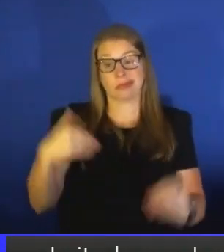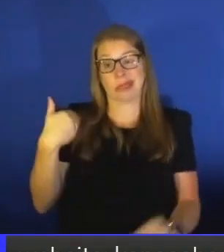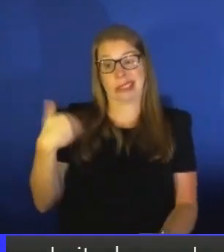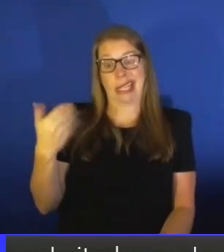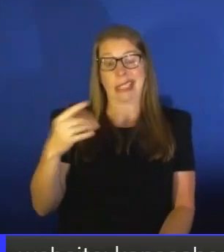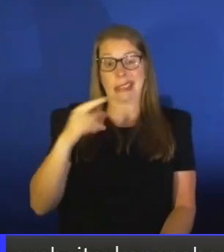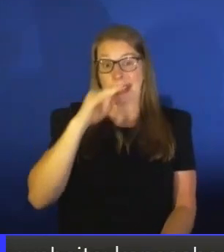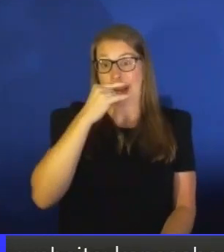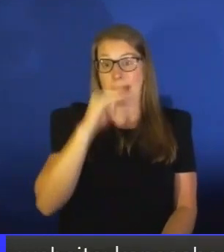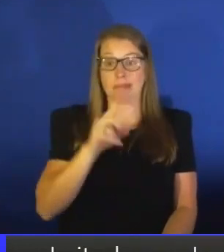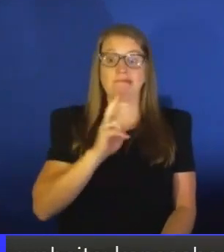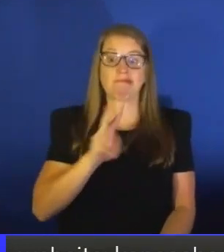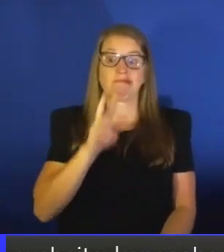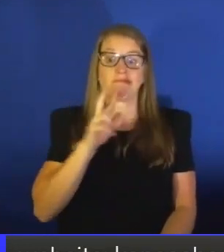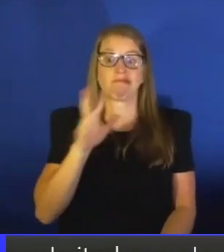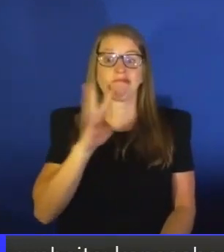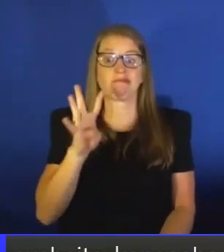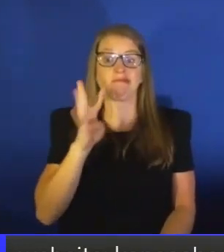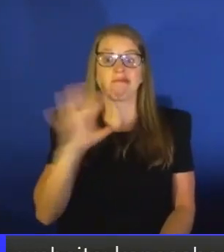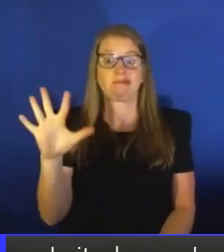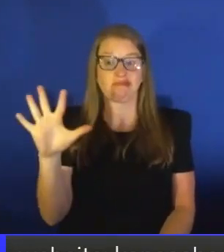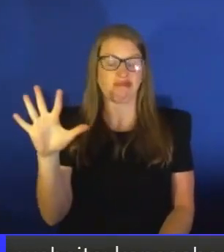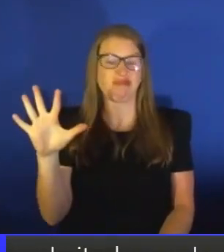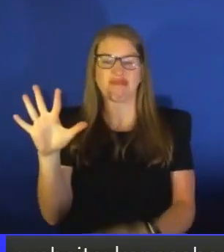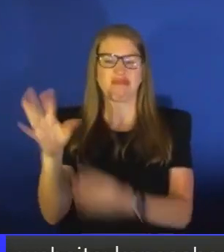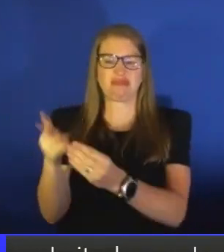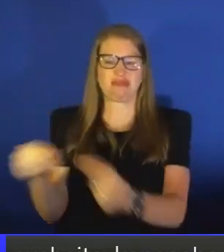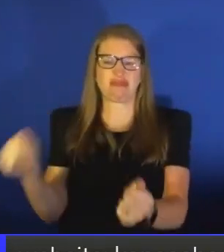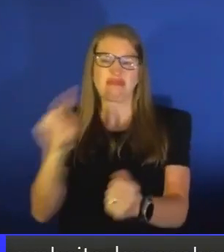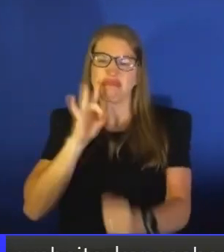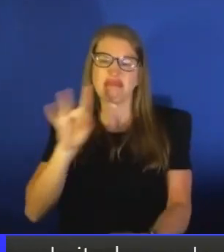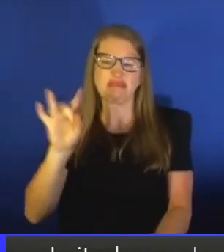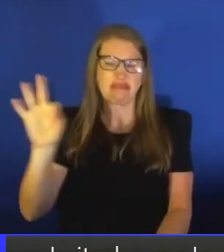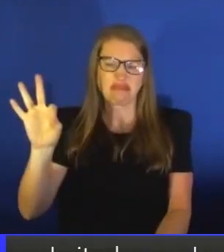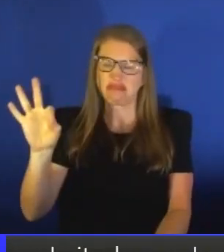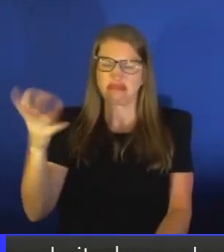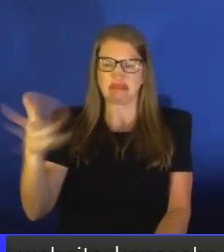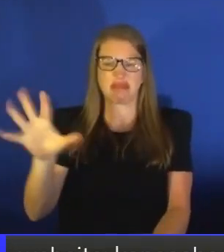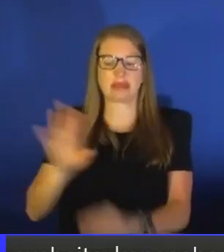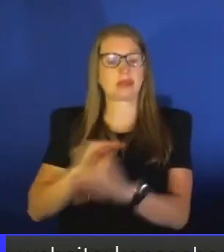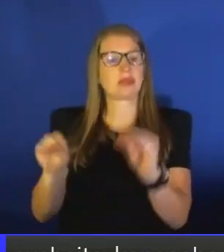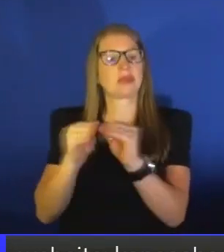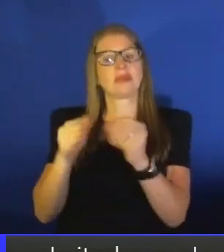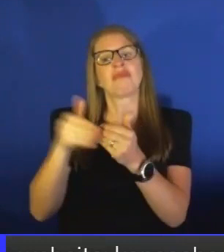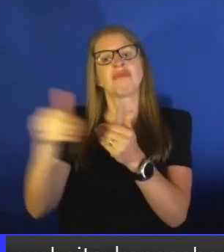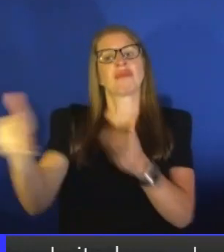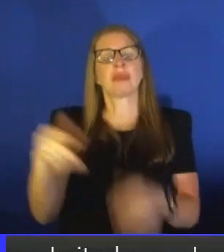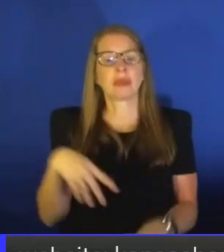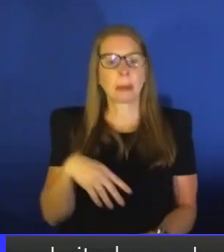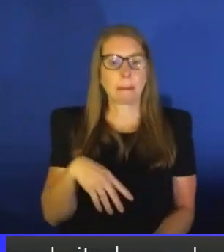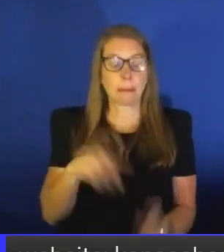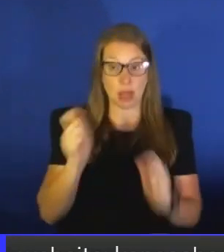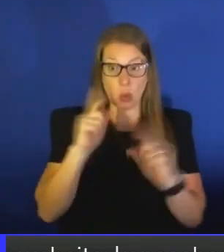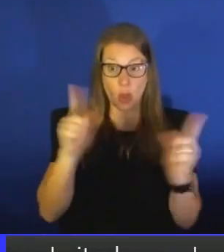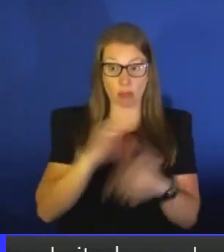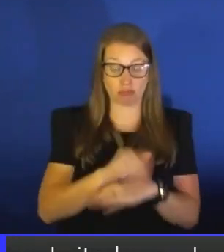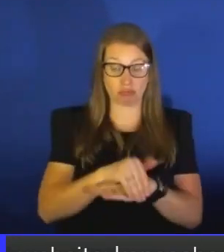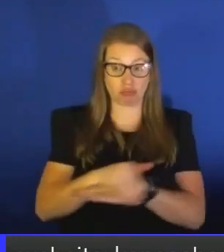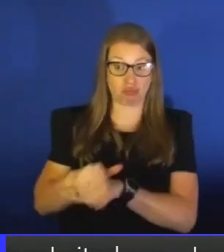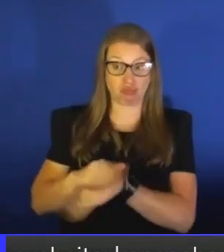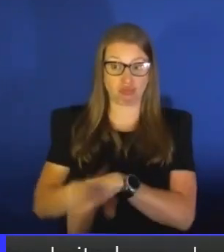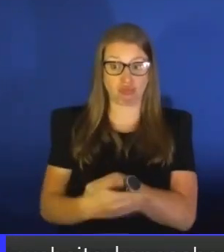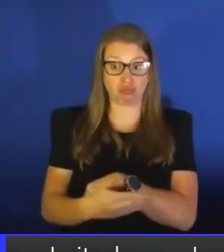4, 5. Most are already outgrowing it by the time they're 8 or 9 years old. And it is literally they awake at night and they almost always